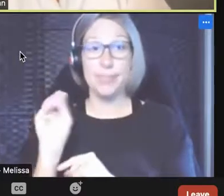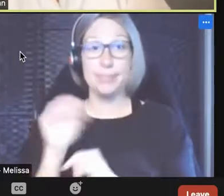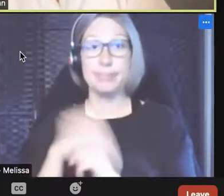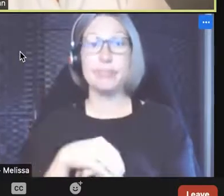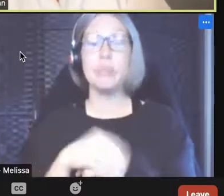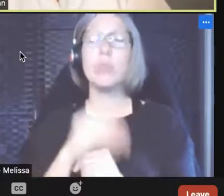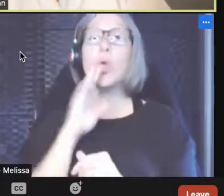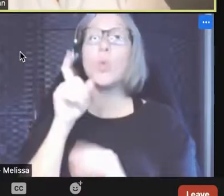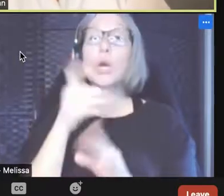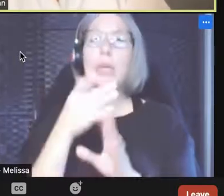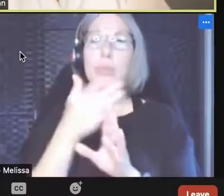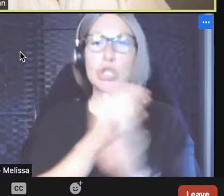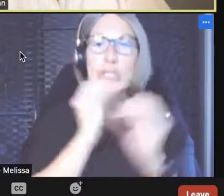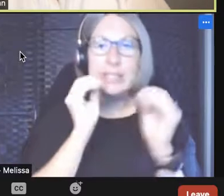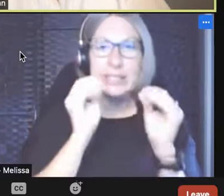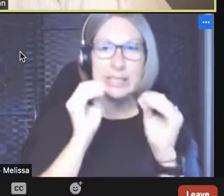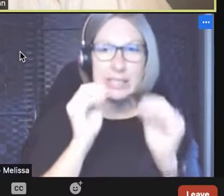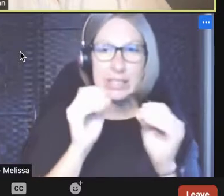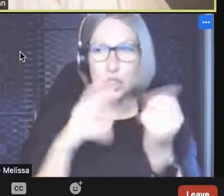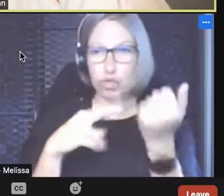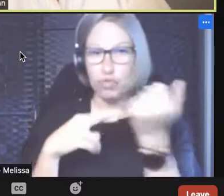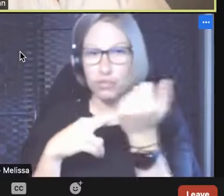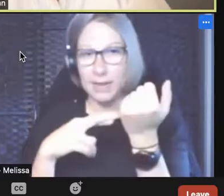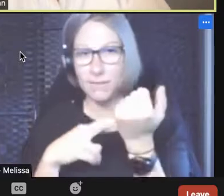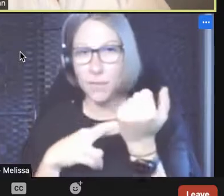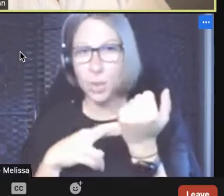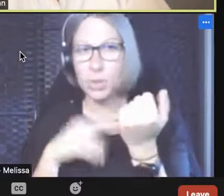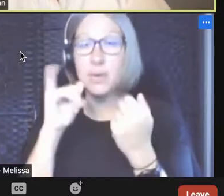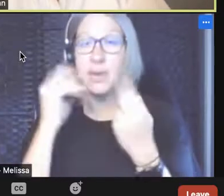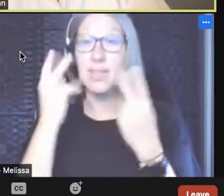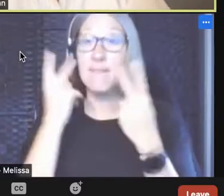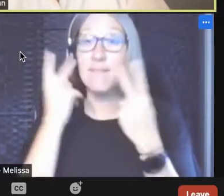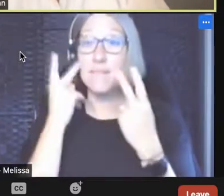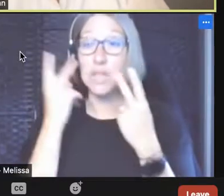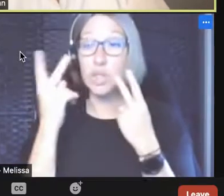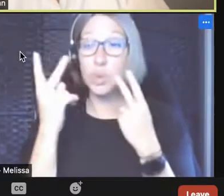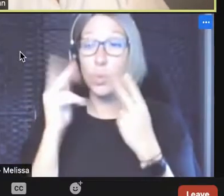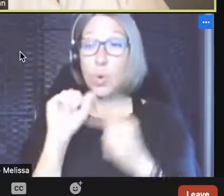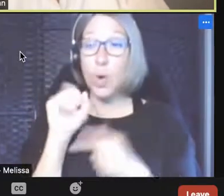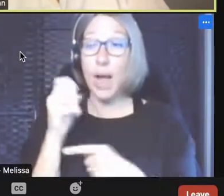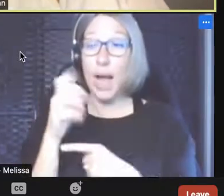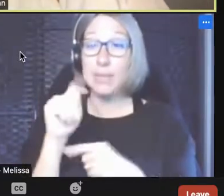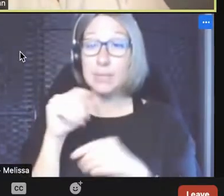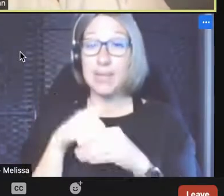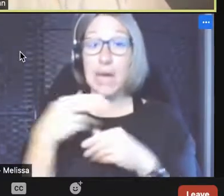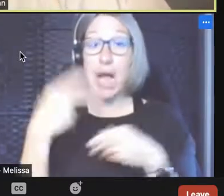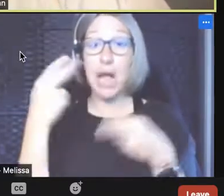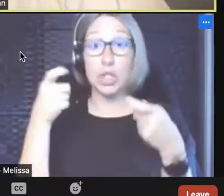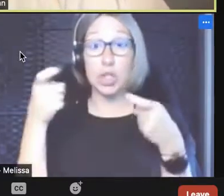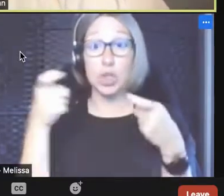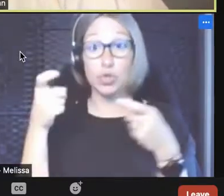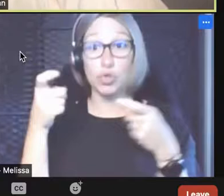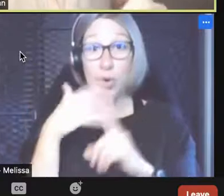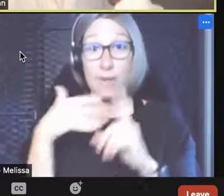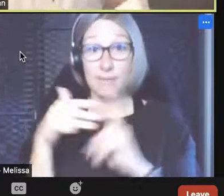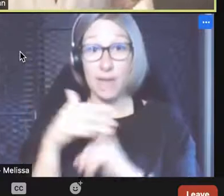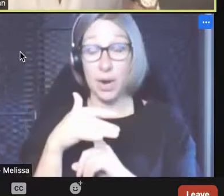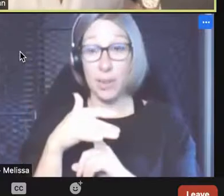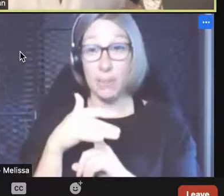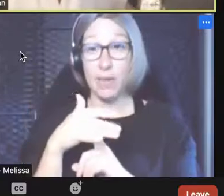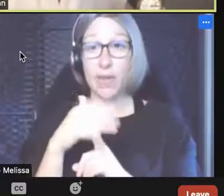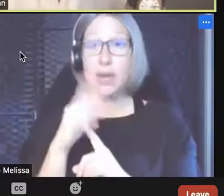or reinforcement of the visual aspect in a highly controlled environment, okay? And he'll have to